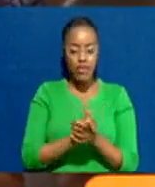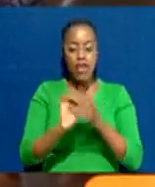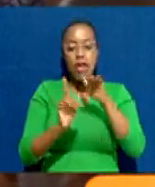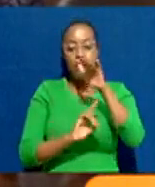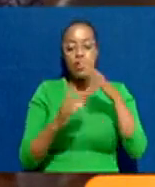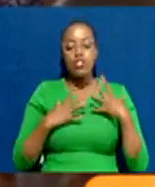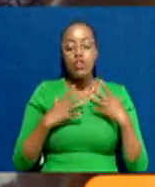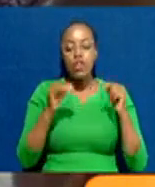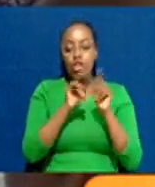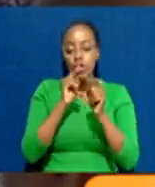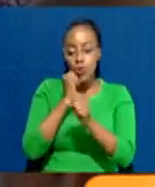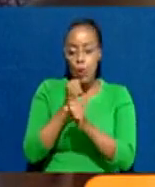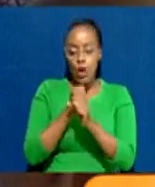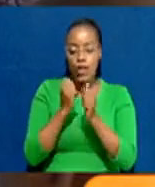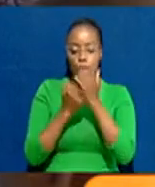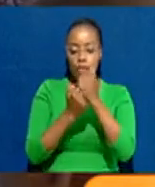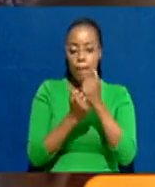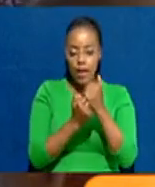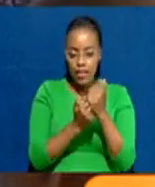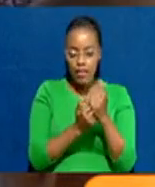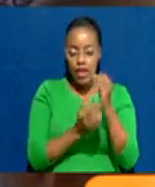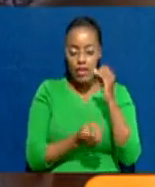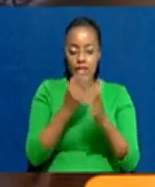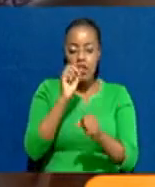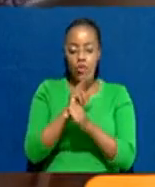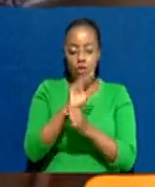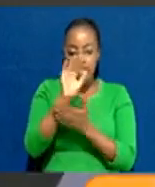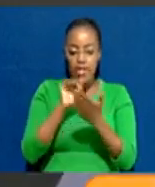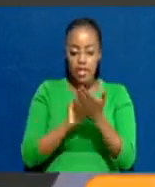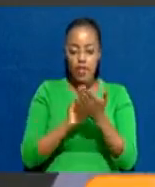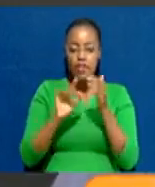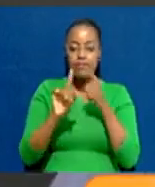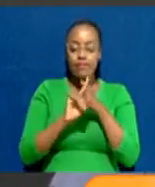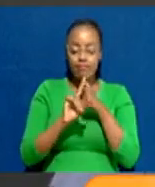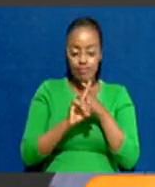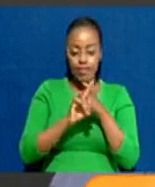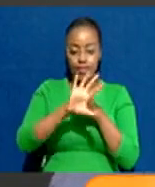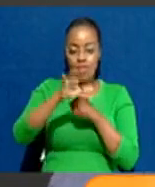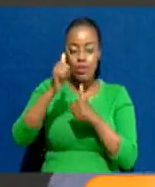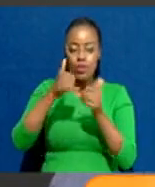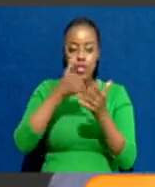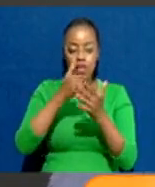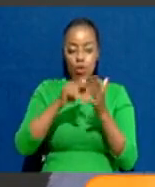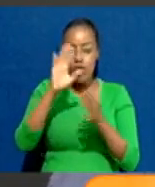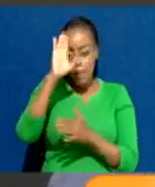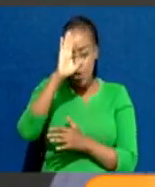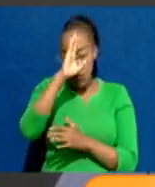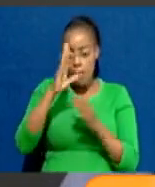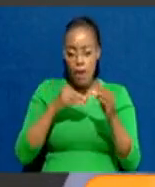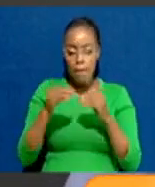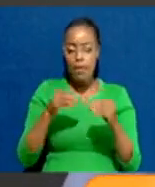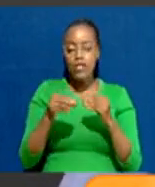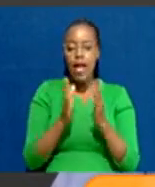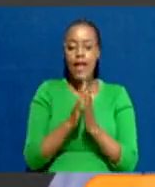of Health is also working with partners, setting up 12 sites in six endemic counties that include Bungoma, Busia, and